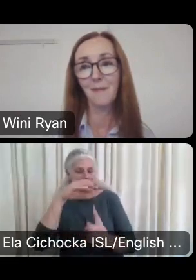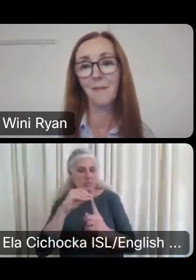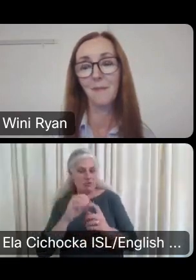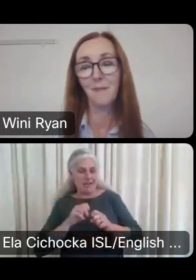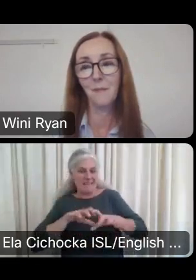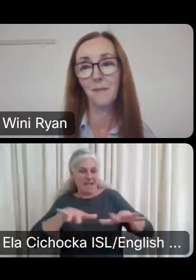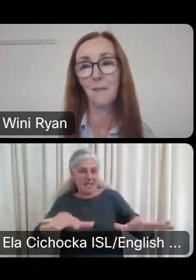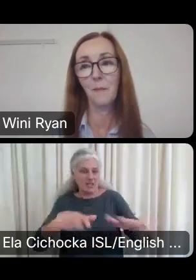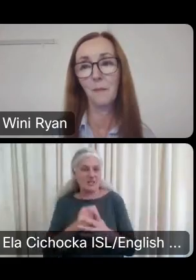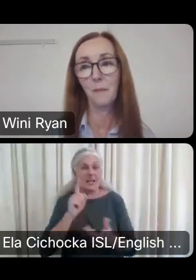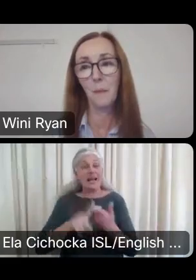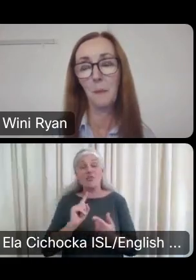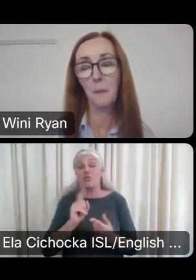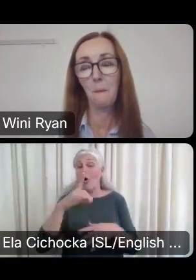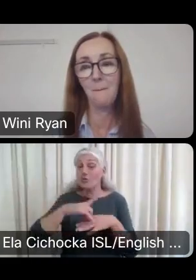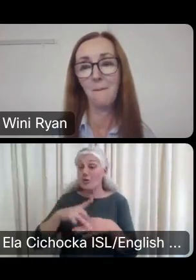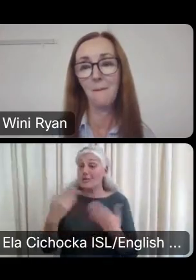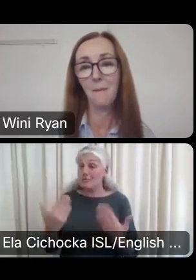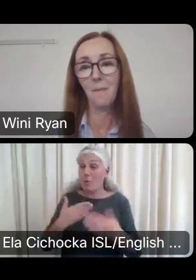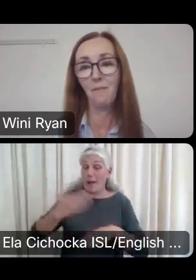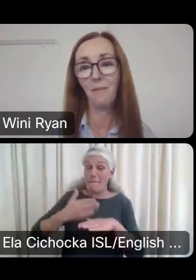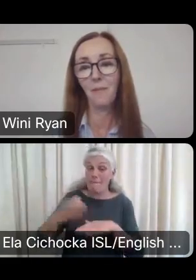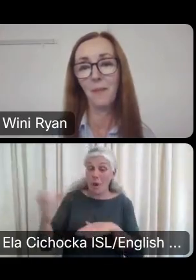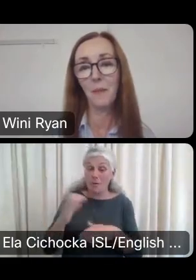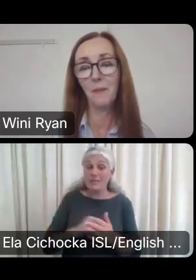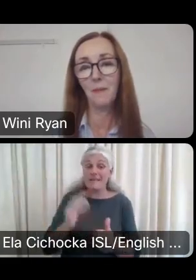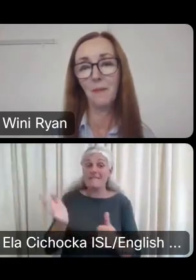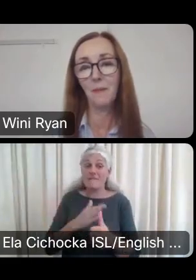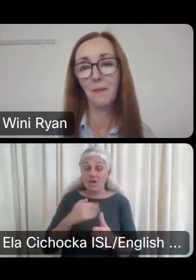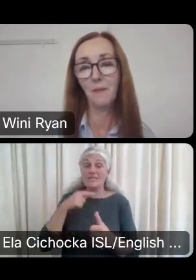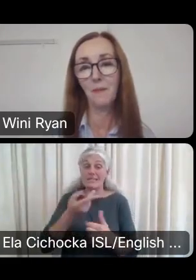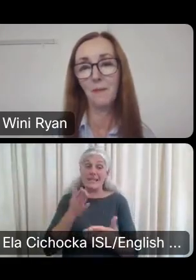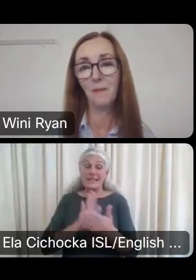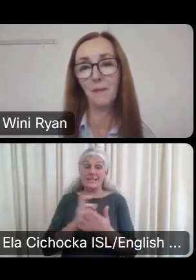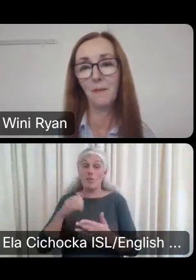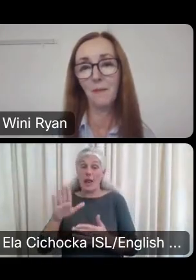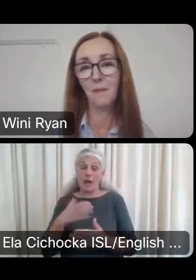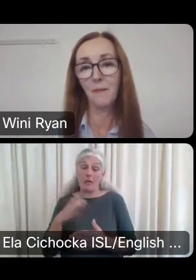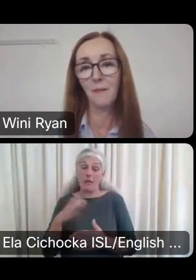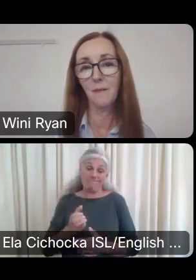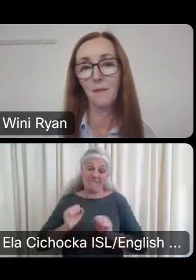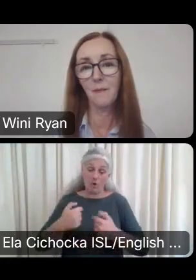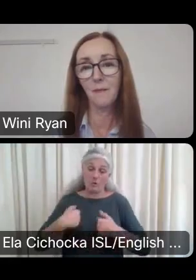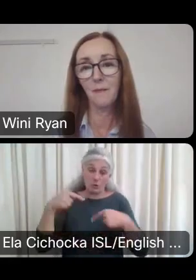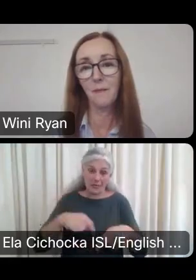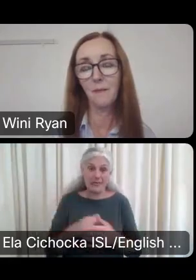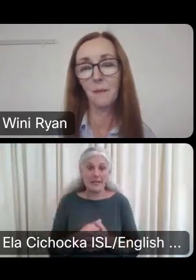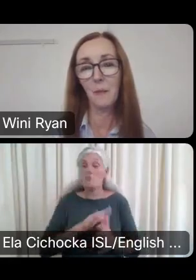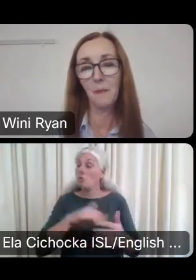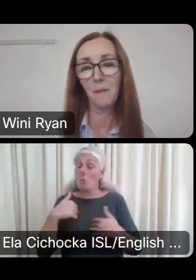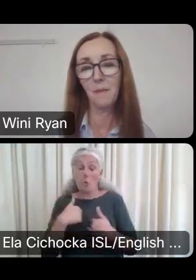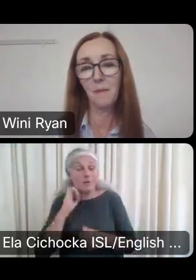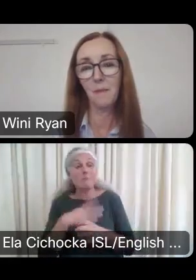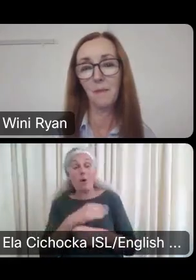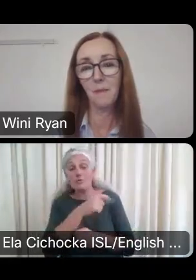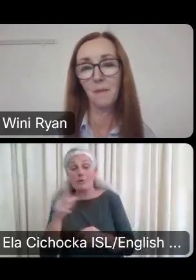I'm also the only doctor currently employed at this clinic who's forced to be here against his will. That is true, isn't it? But not to worry, because for most of you, this job could be